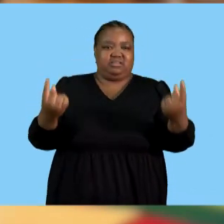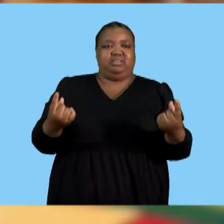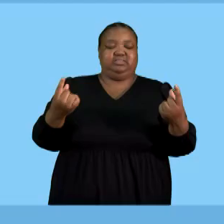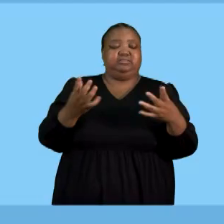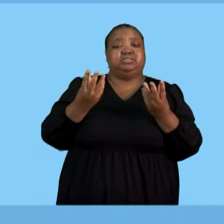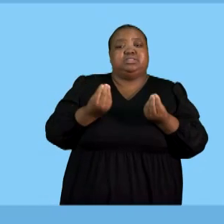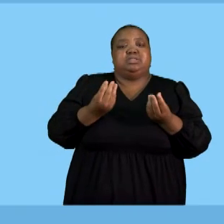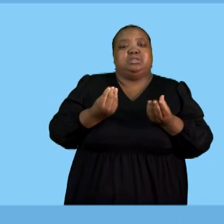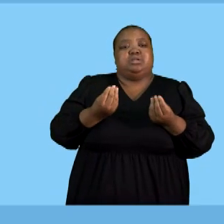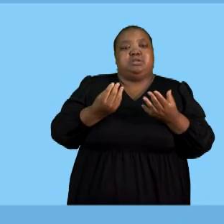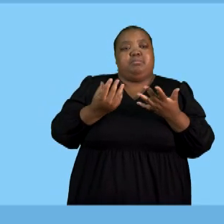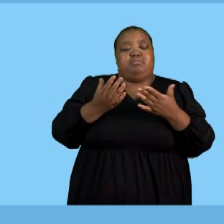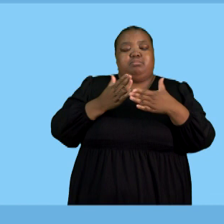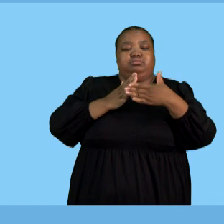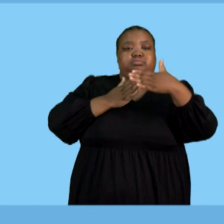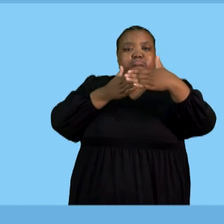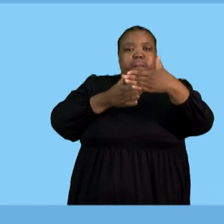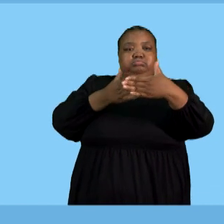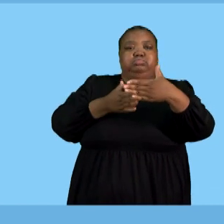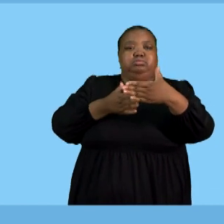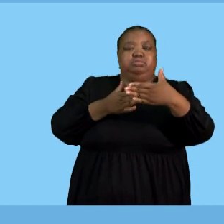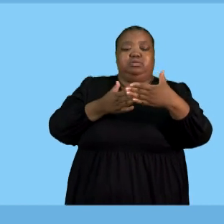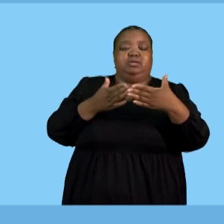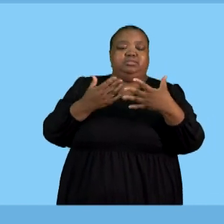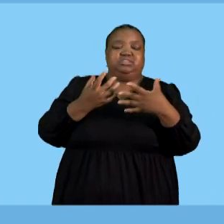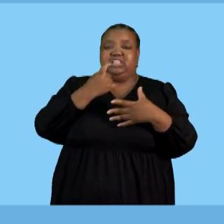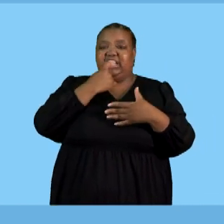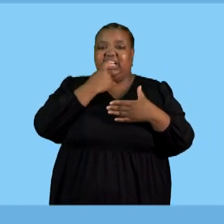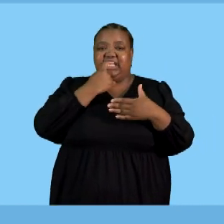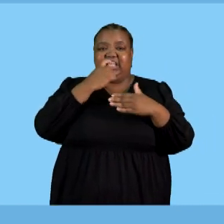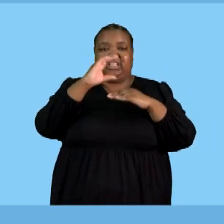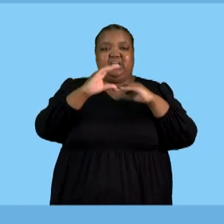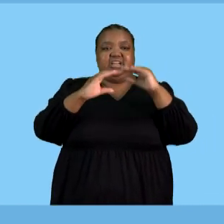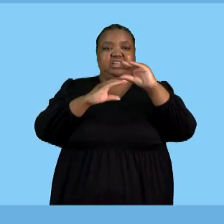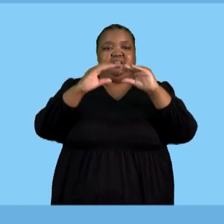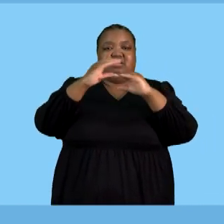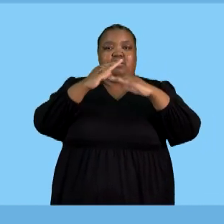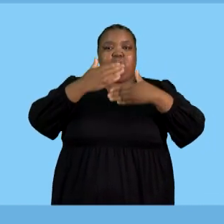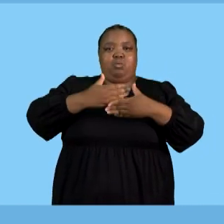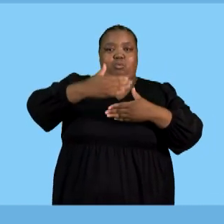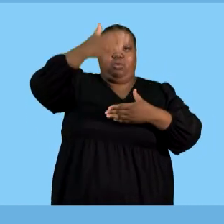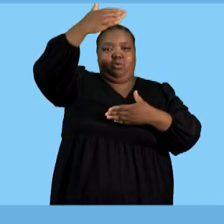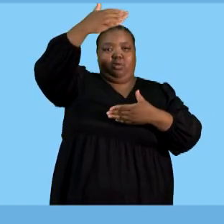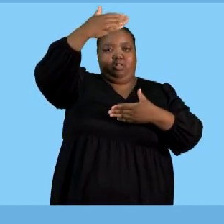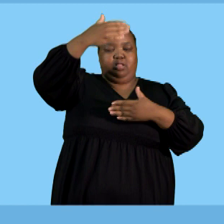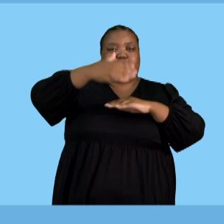opaque. Number 1, we can just talk about the brick wall.